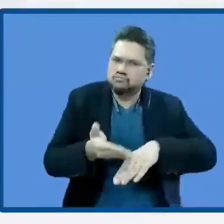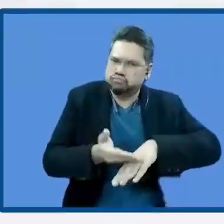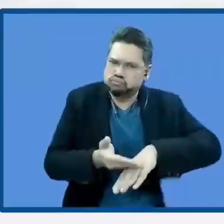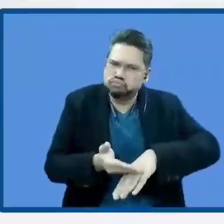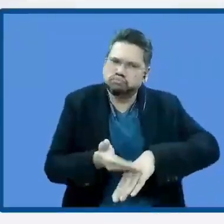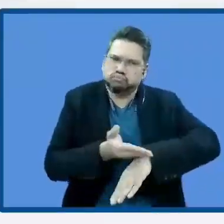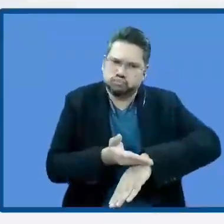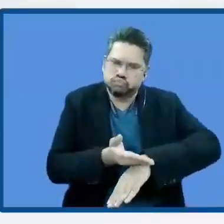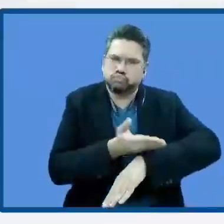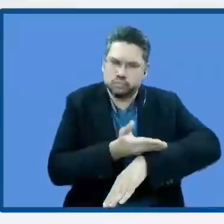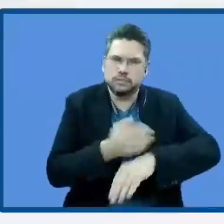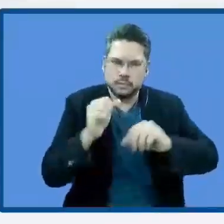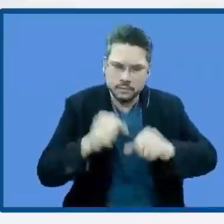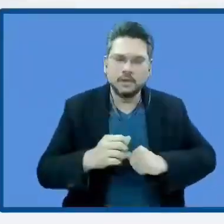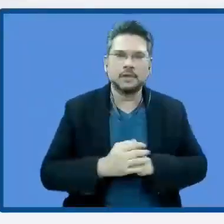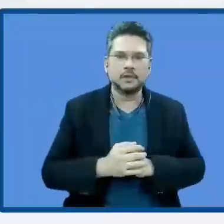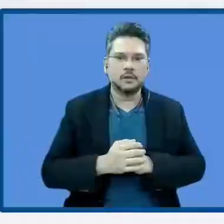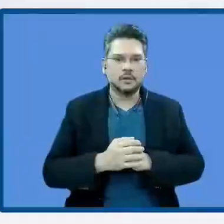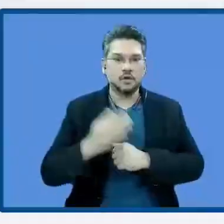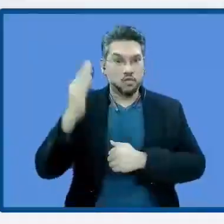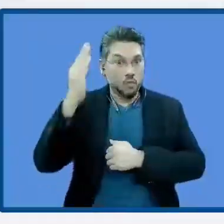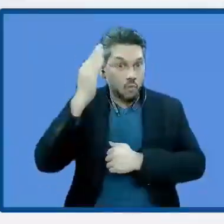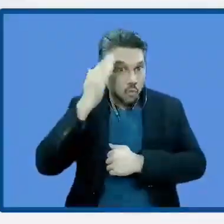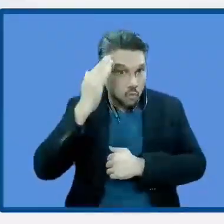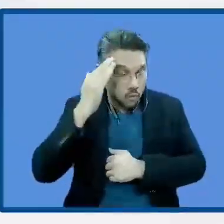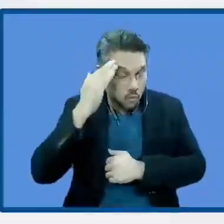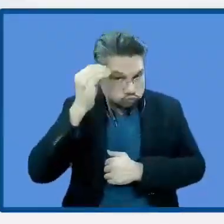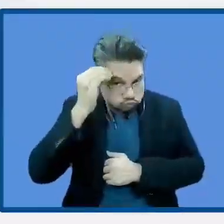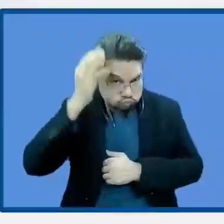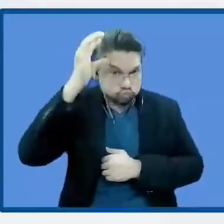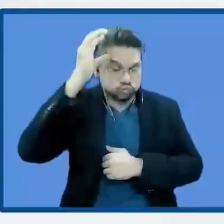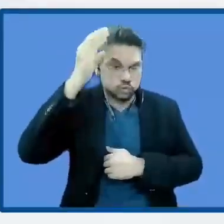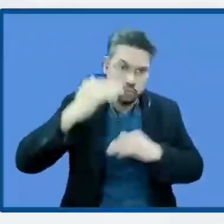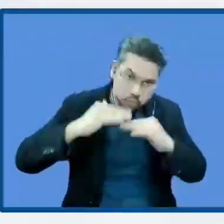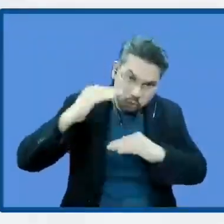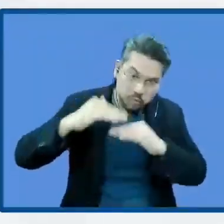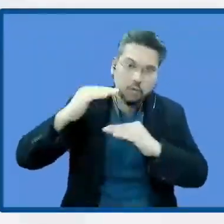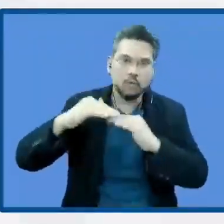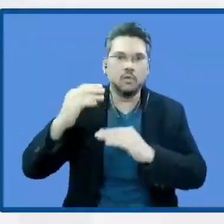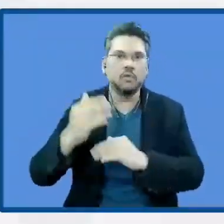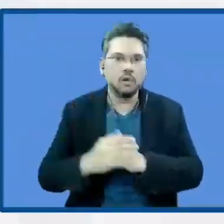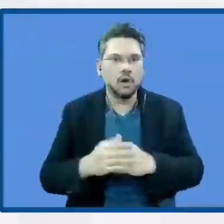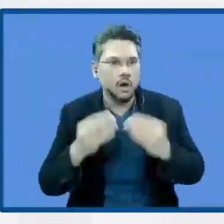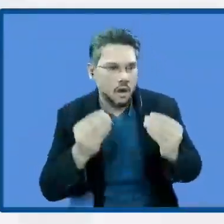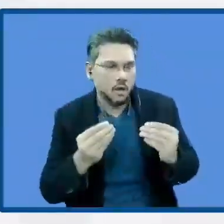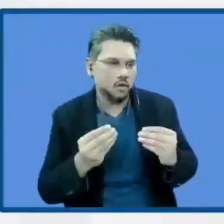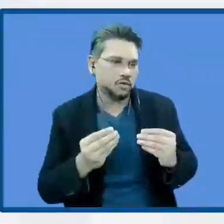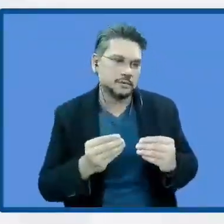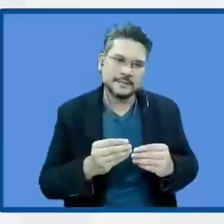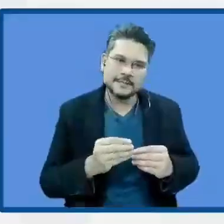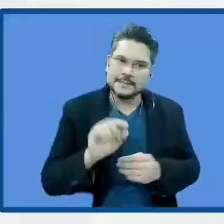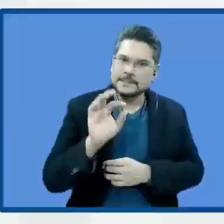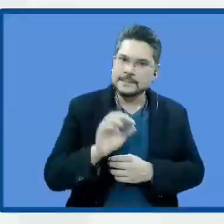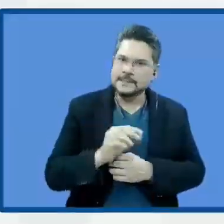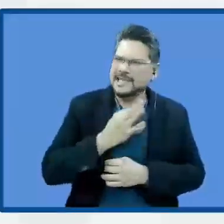in knowledge about risk and research to try and prevent some of the risk in the future. And the